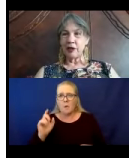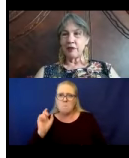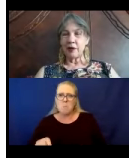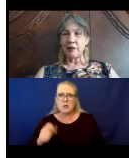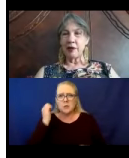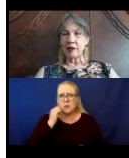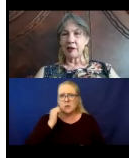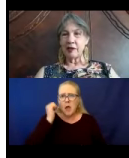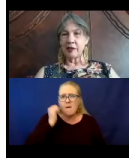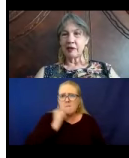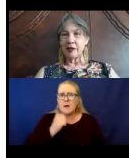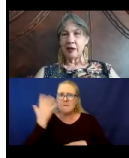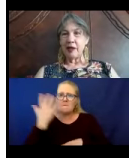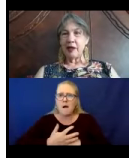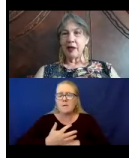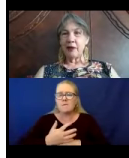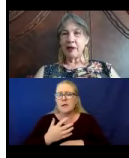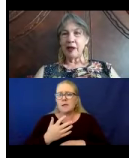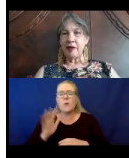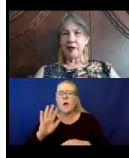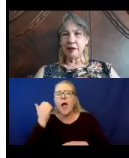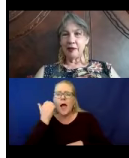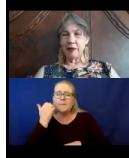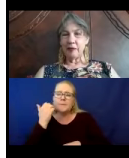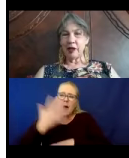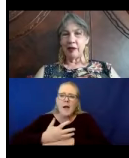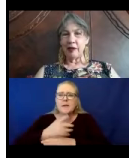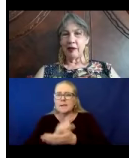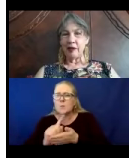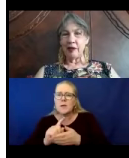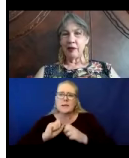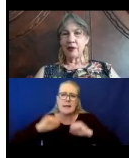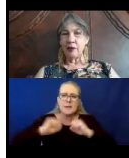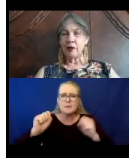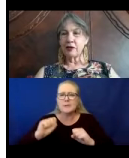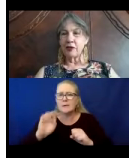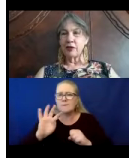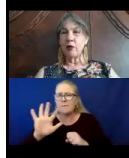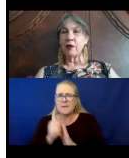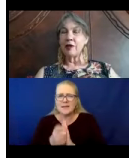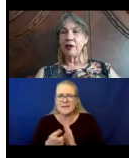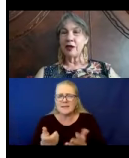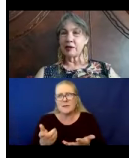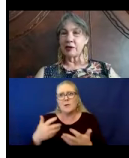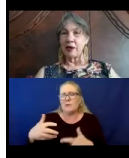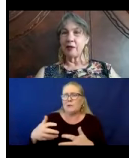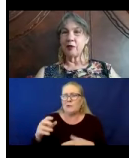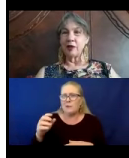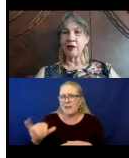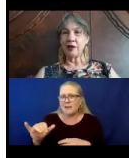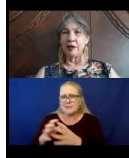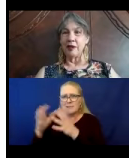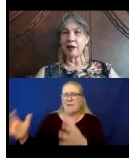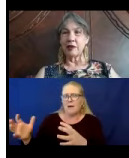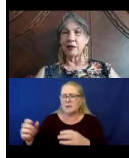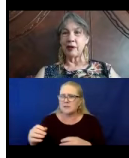days a week for 30 minutes. That's a great ideal, but you get points for doing more than you did yesterday and more